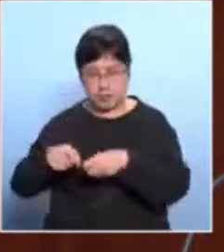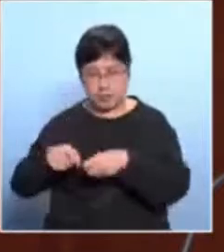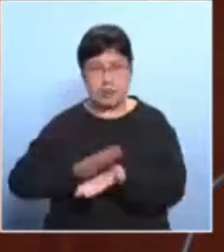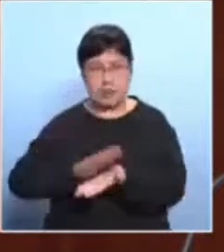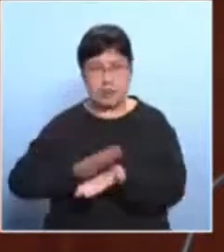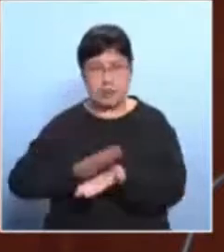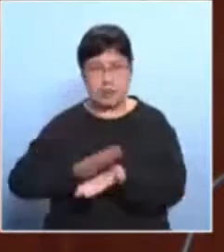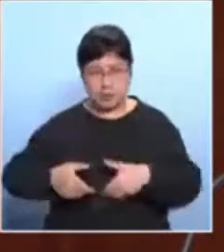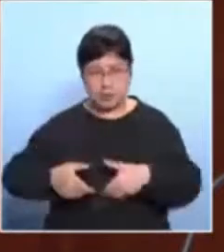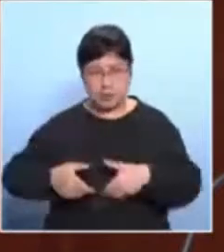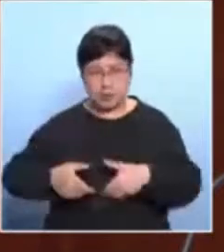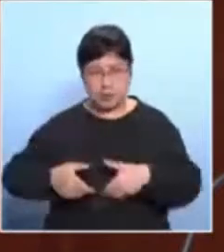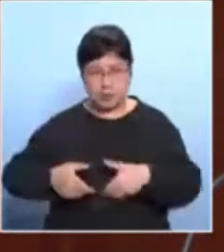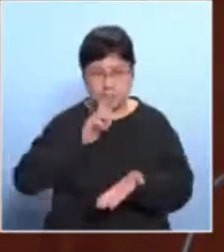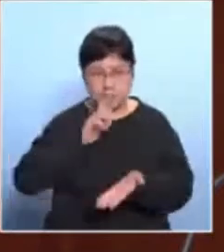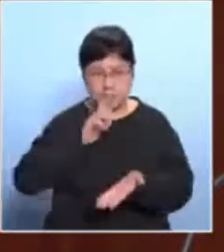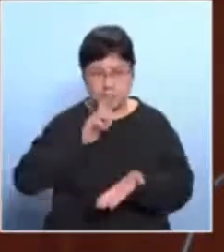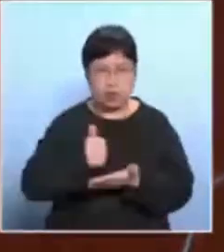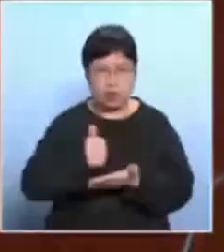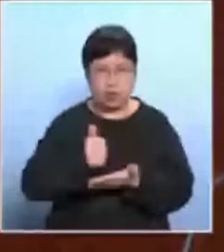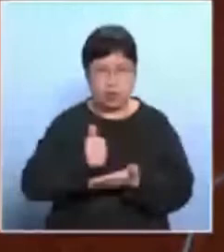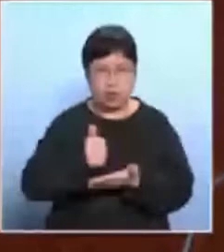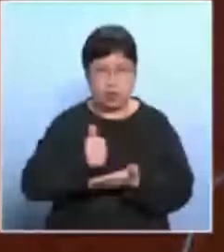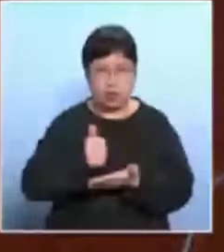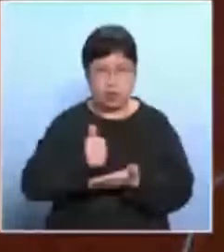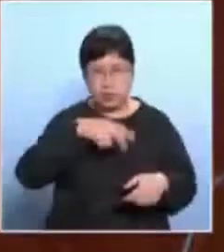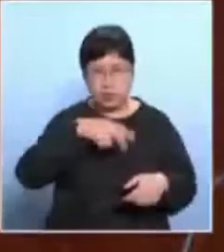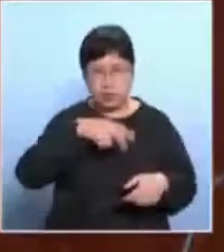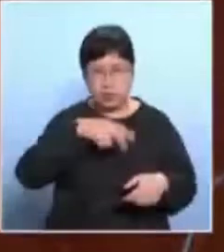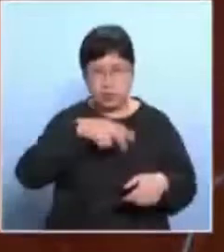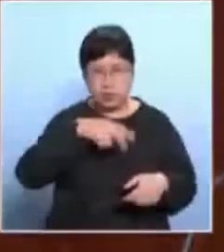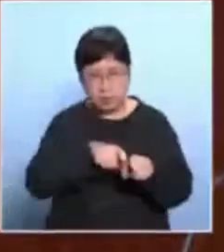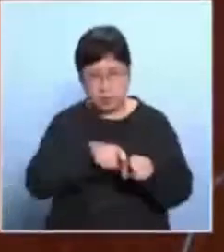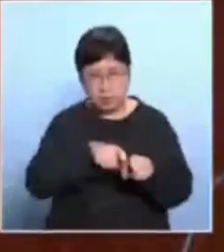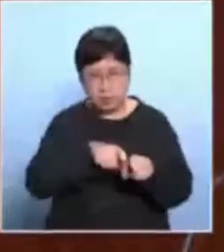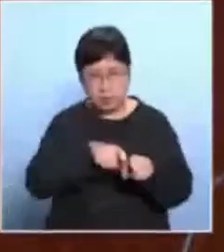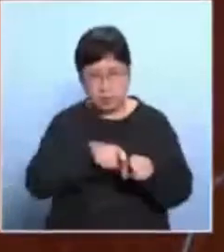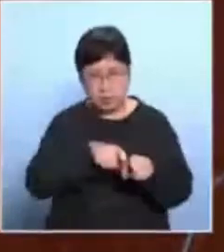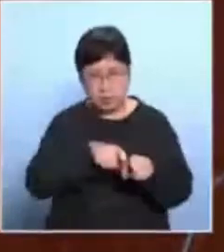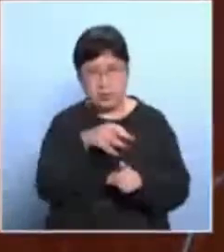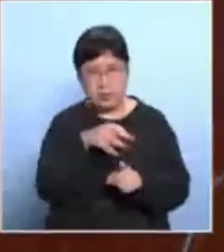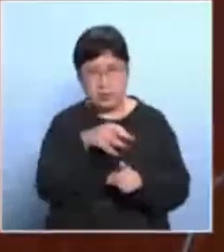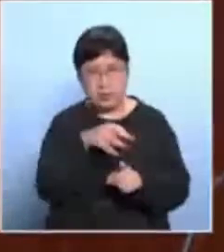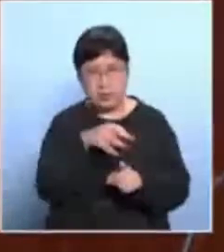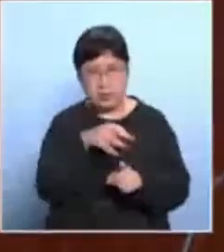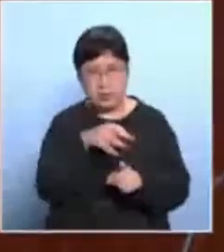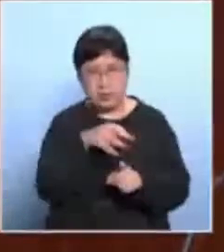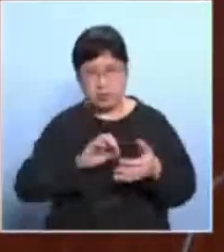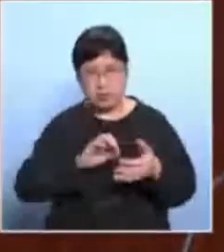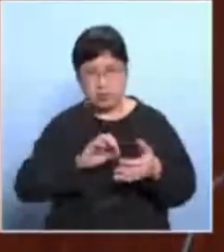work with the healthcare sector and the NGOs to implement the blueprints.